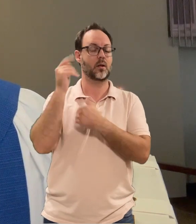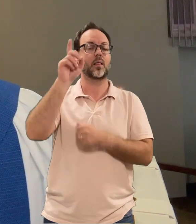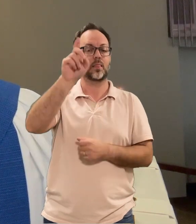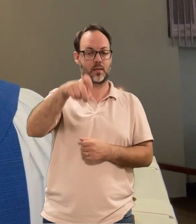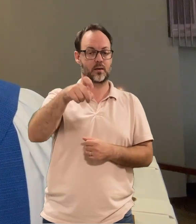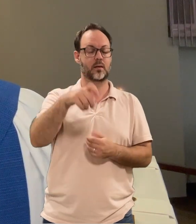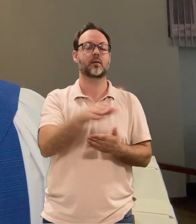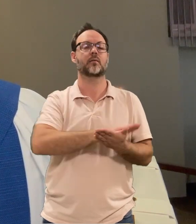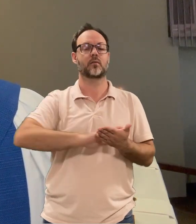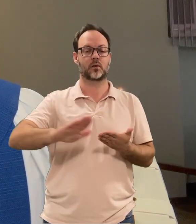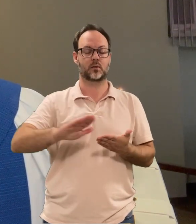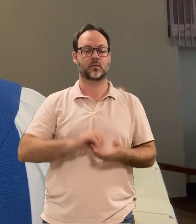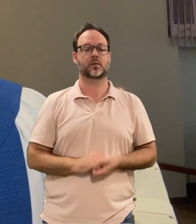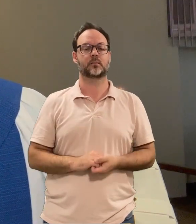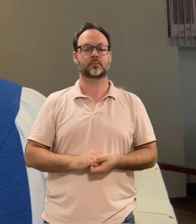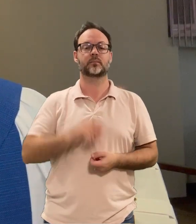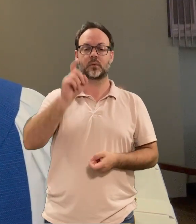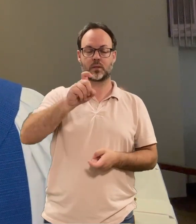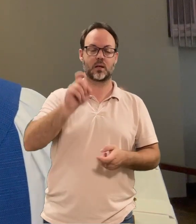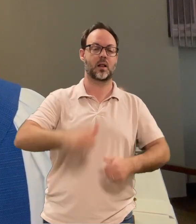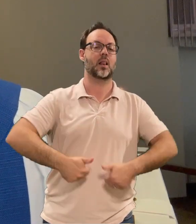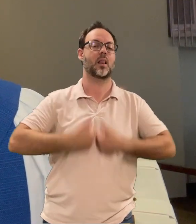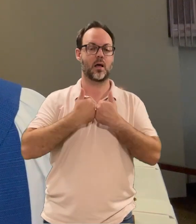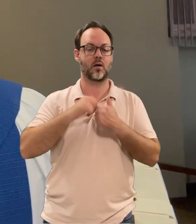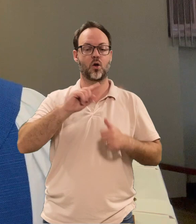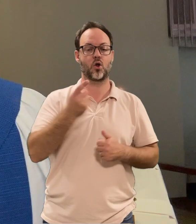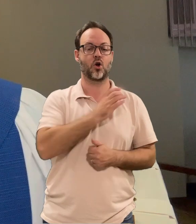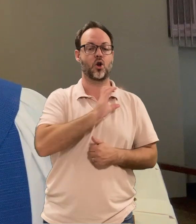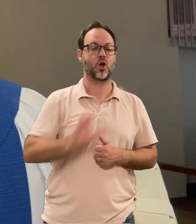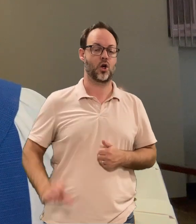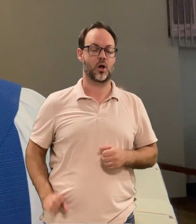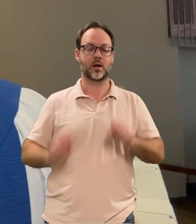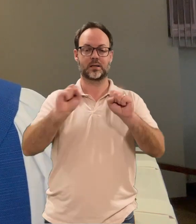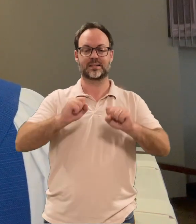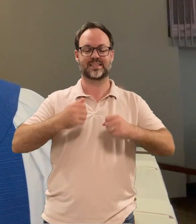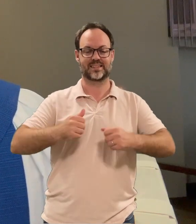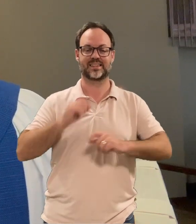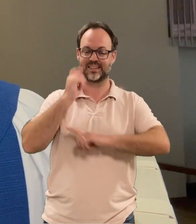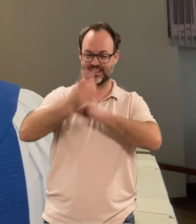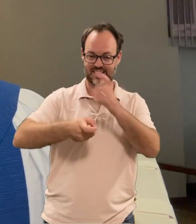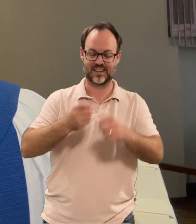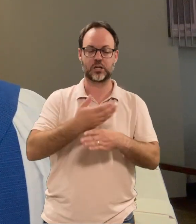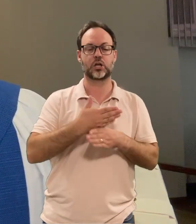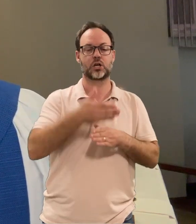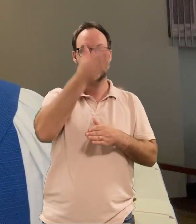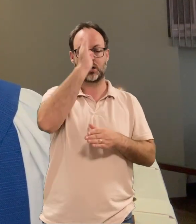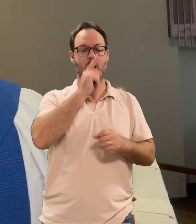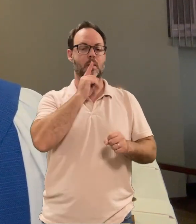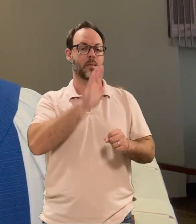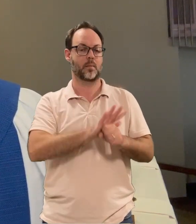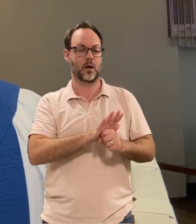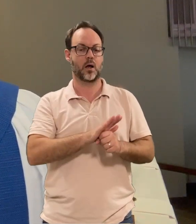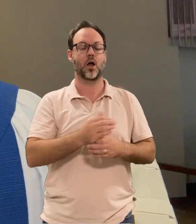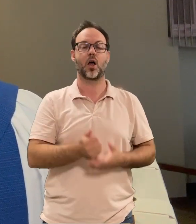hope. They need forgiveness. They need life that only Christ can give. You can share